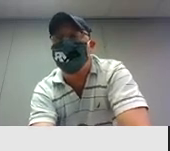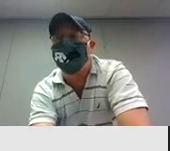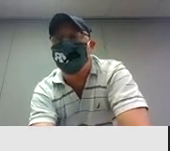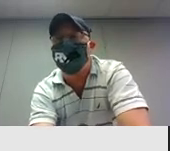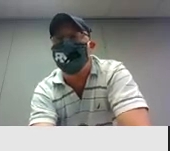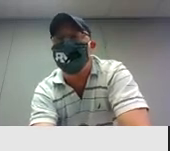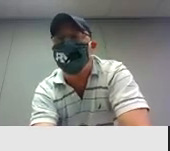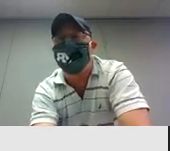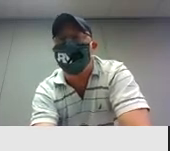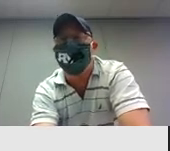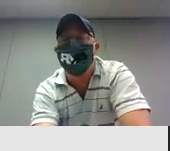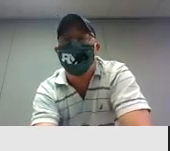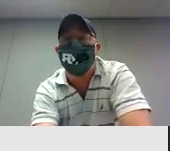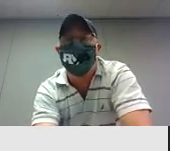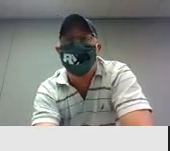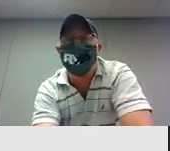please?